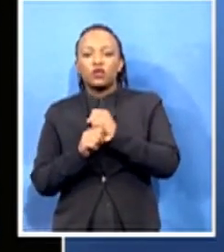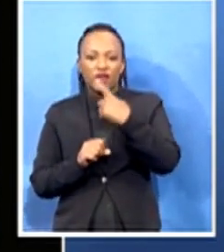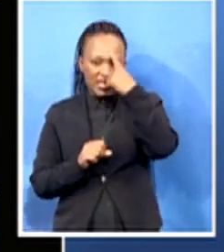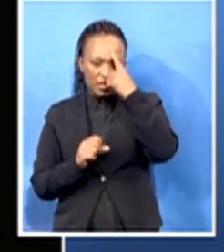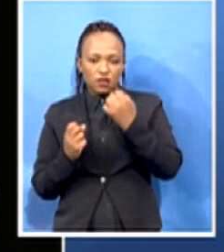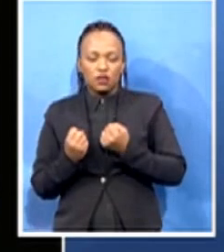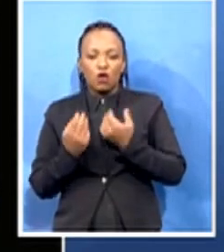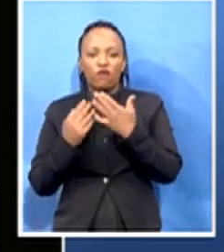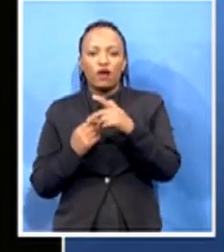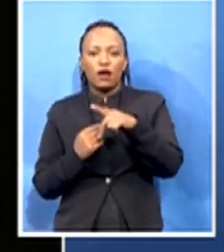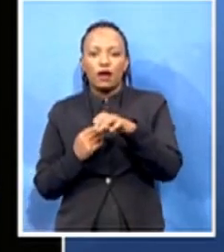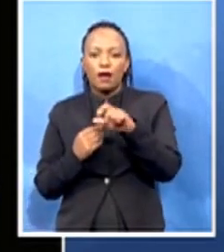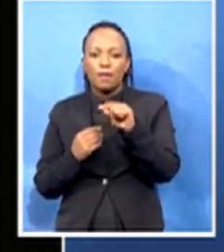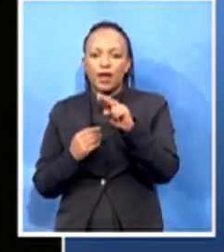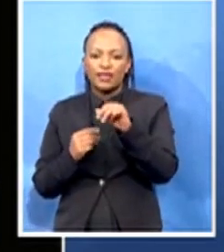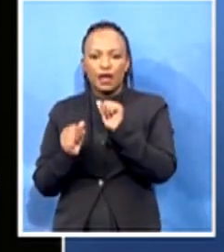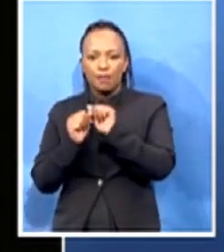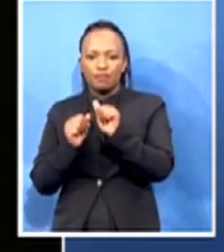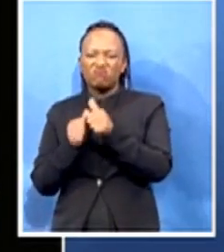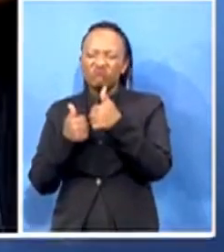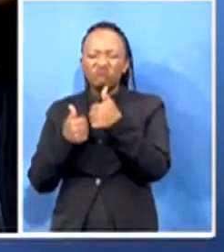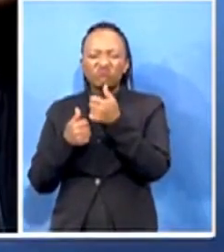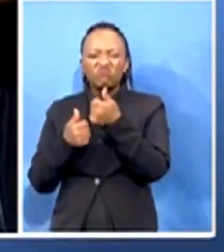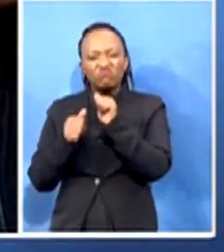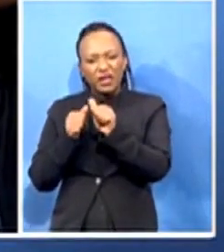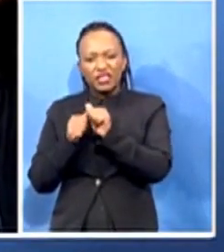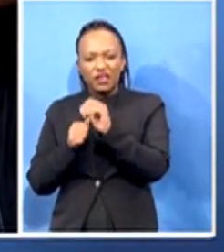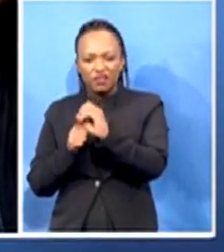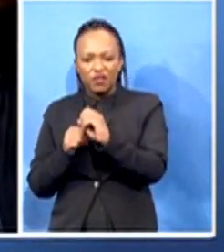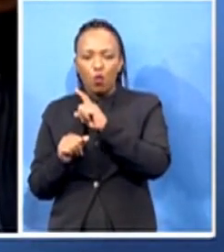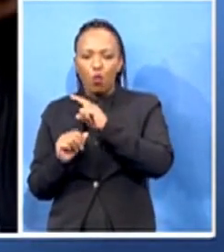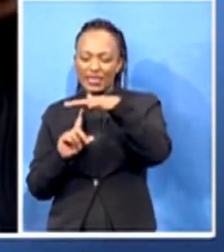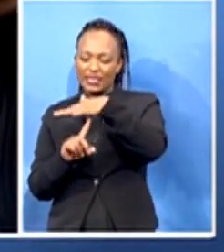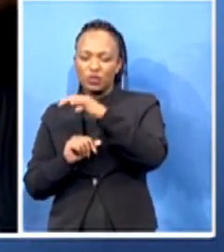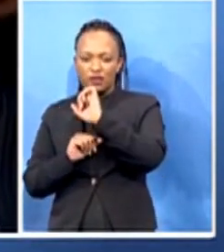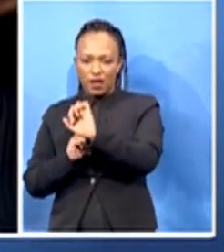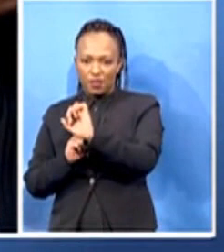is reasonable, looking at their situation? So, Ntate Mabapa, I don't want to talk.